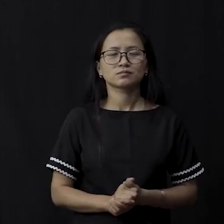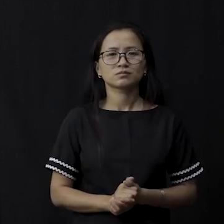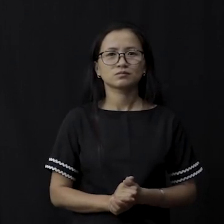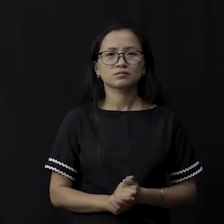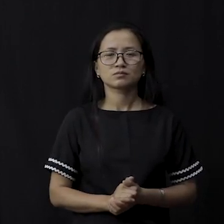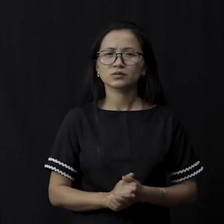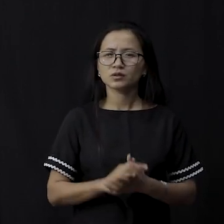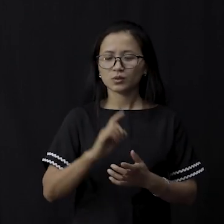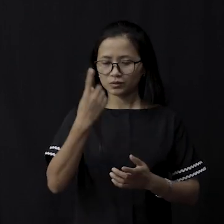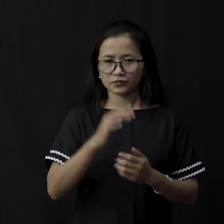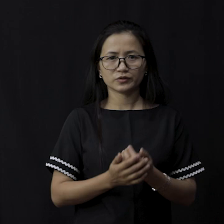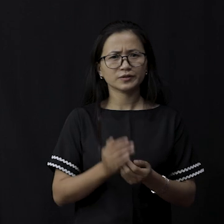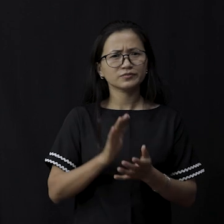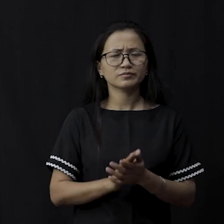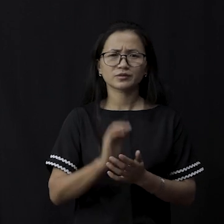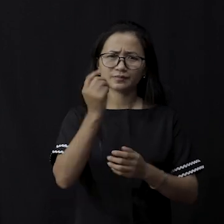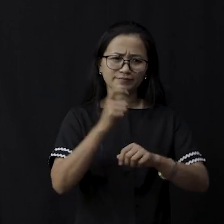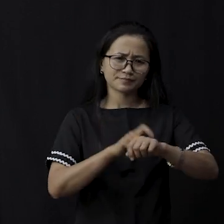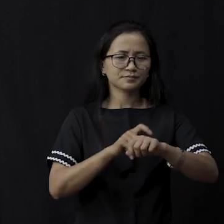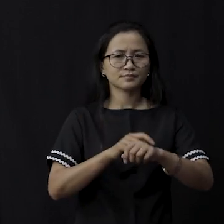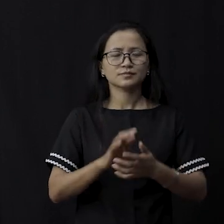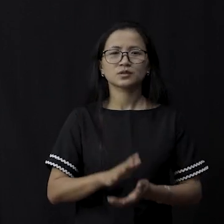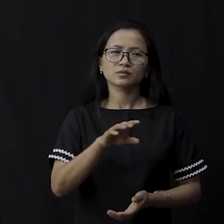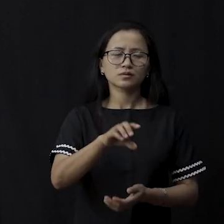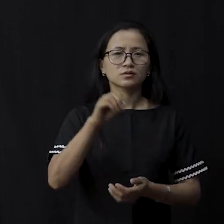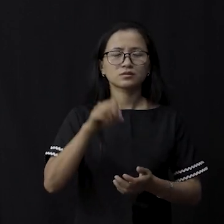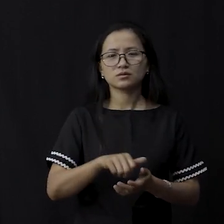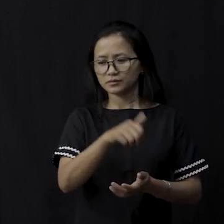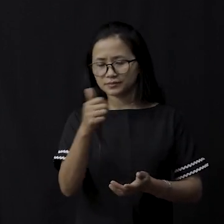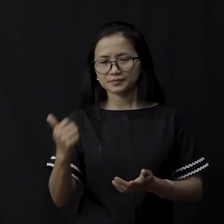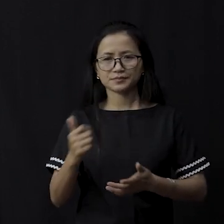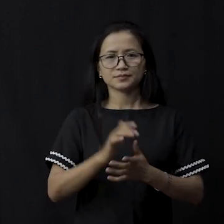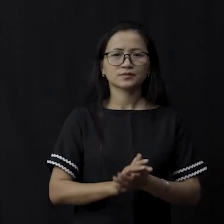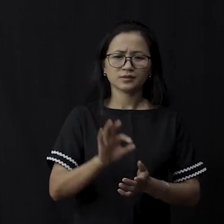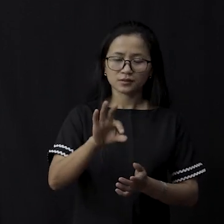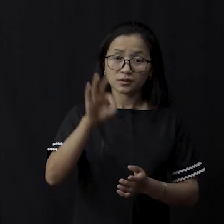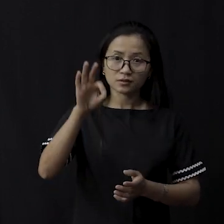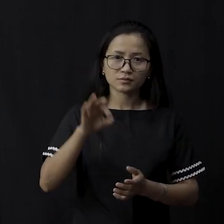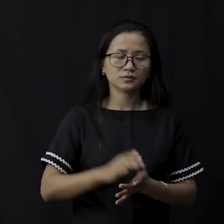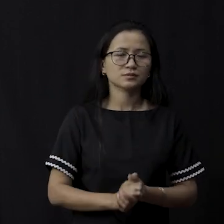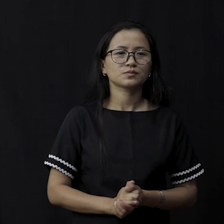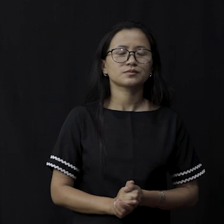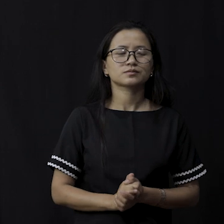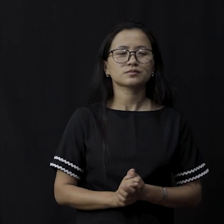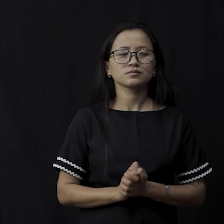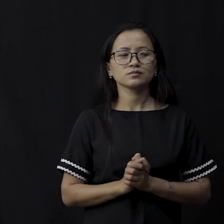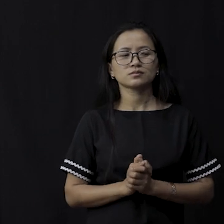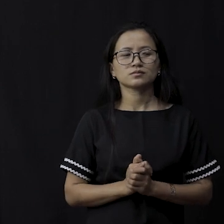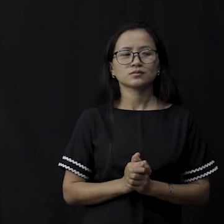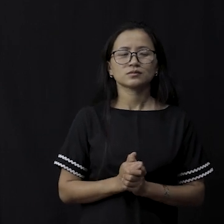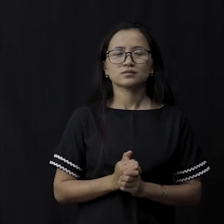of the time we take potato with dal, but sometimes, we take other items like, what is